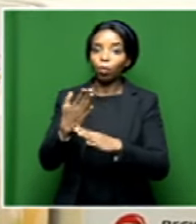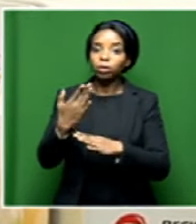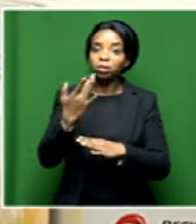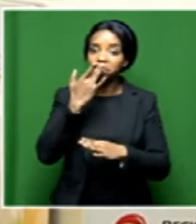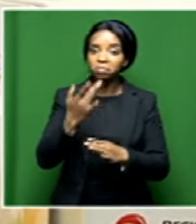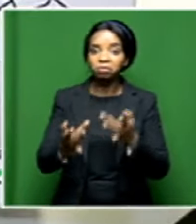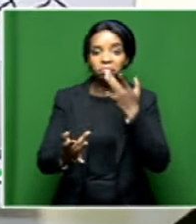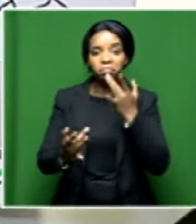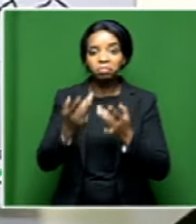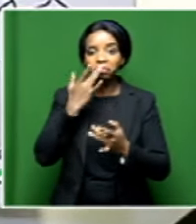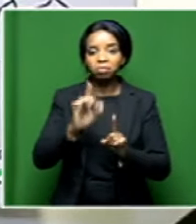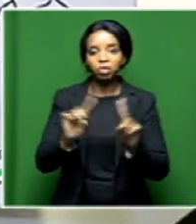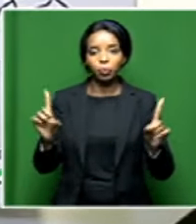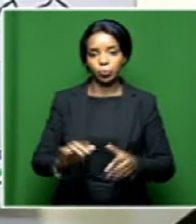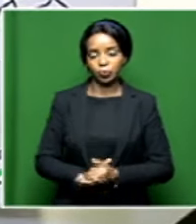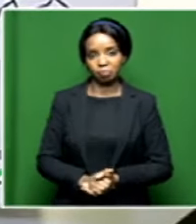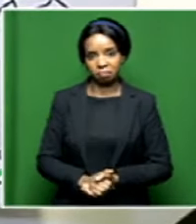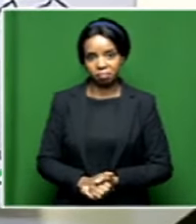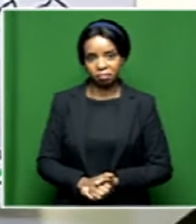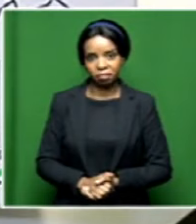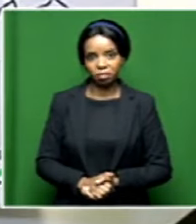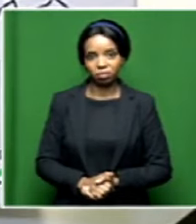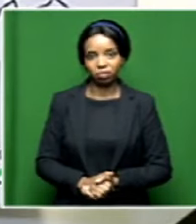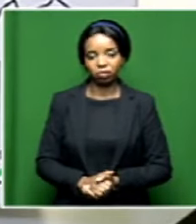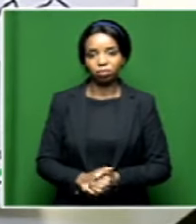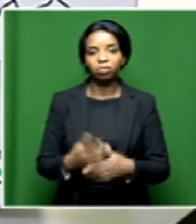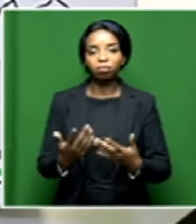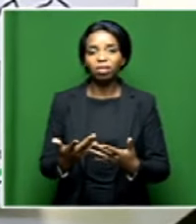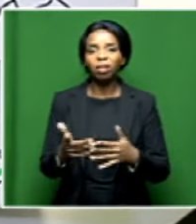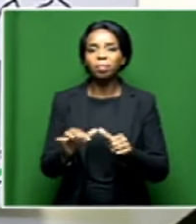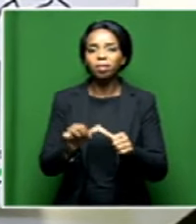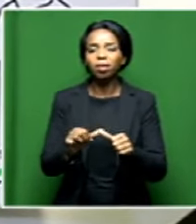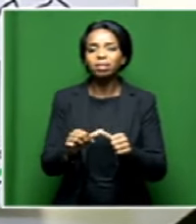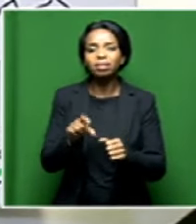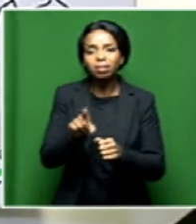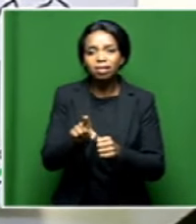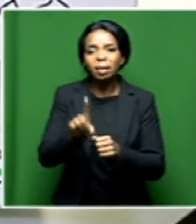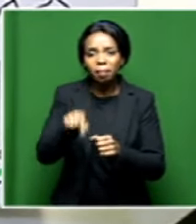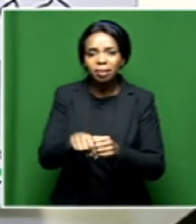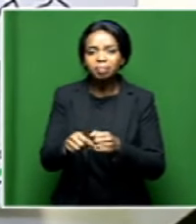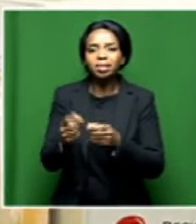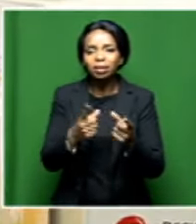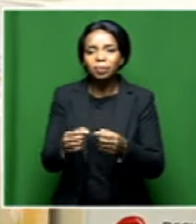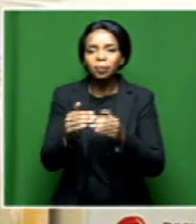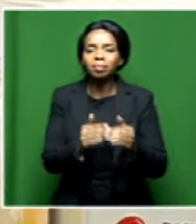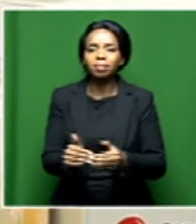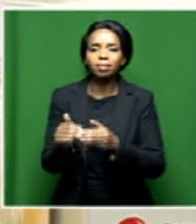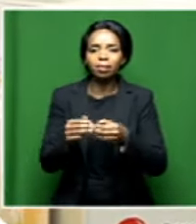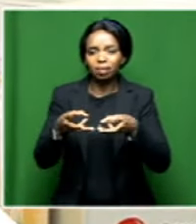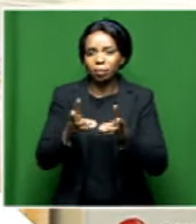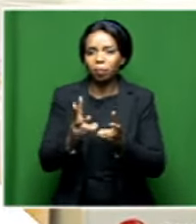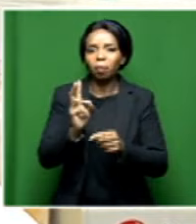mask during use. Removing it after use must be done in a careful manner as